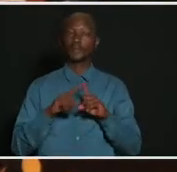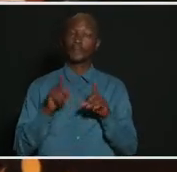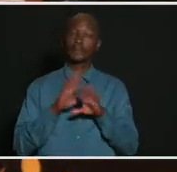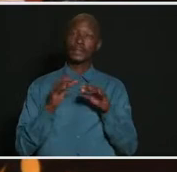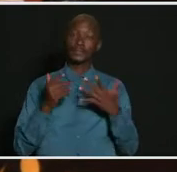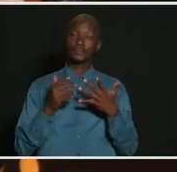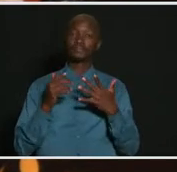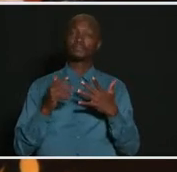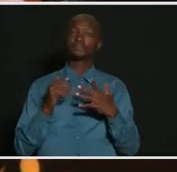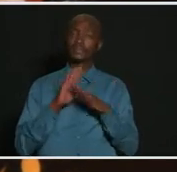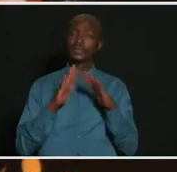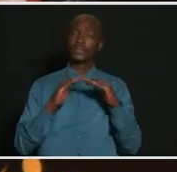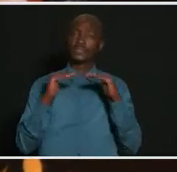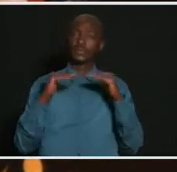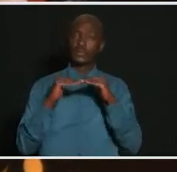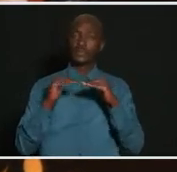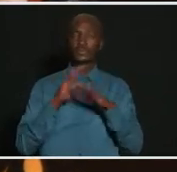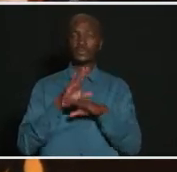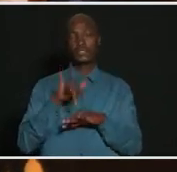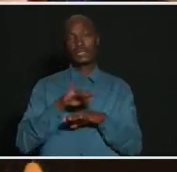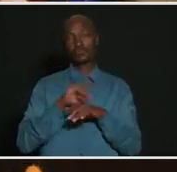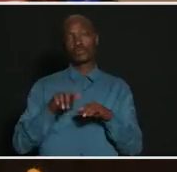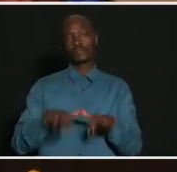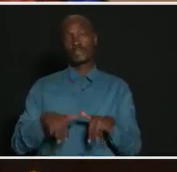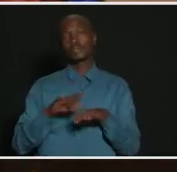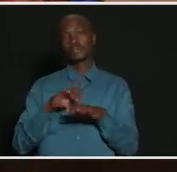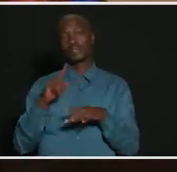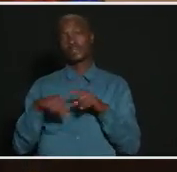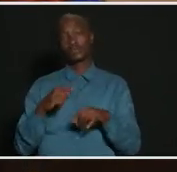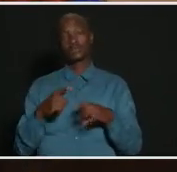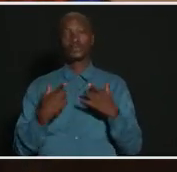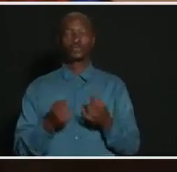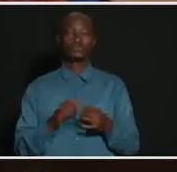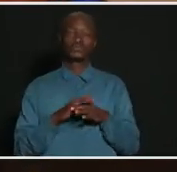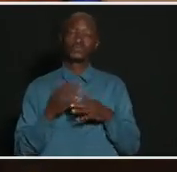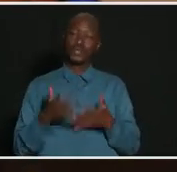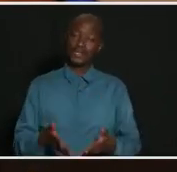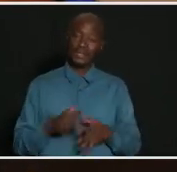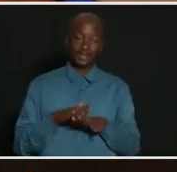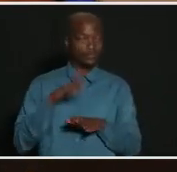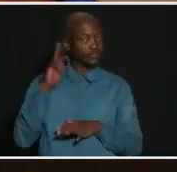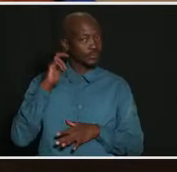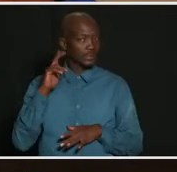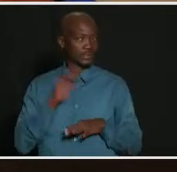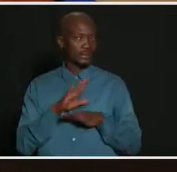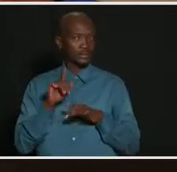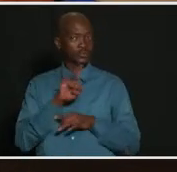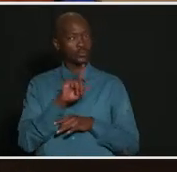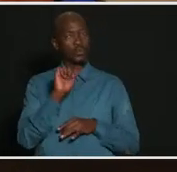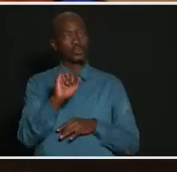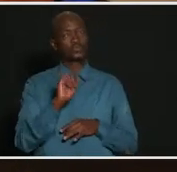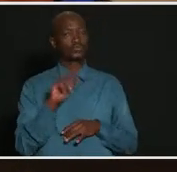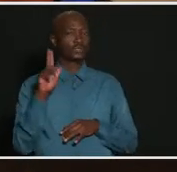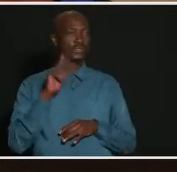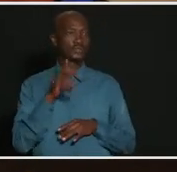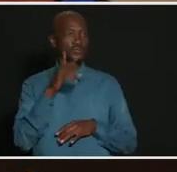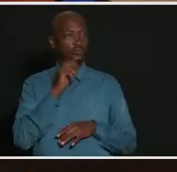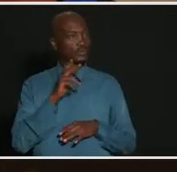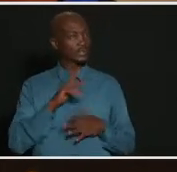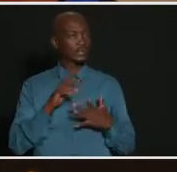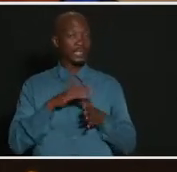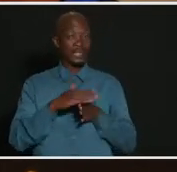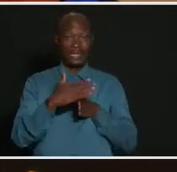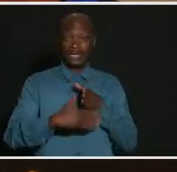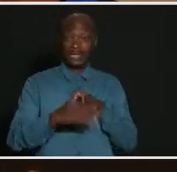democracy and this is what Parliament is all about we're here to listen to your views so that